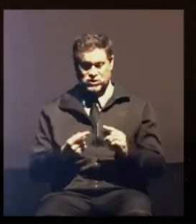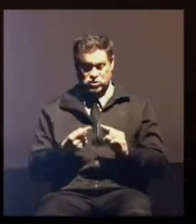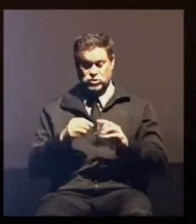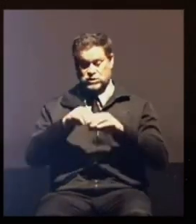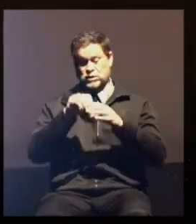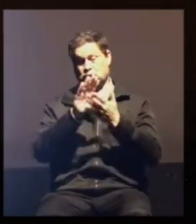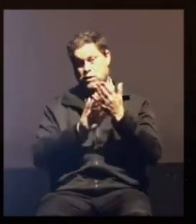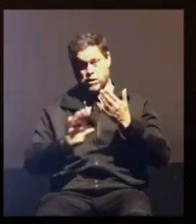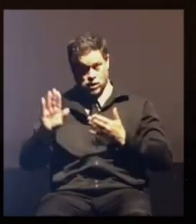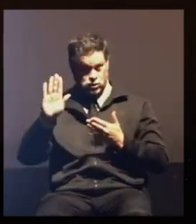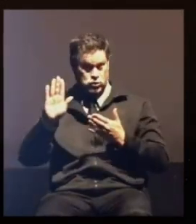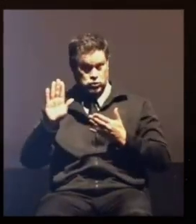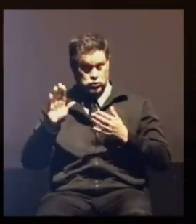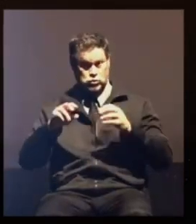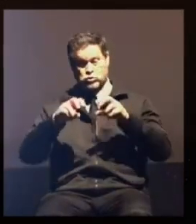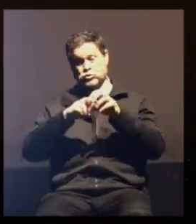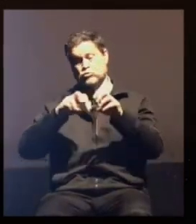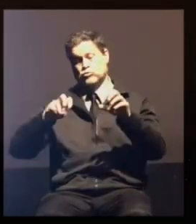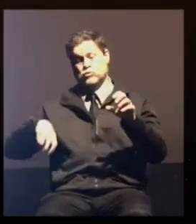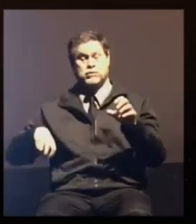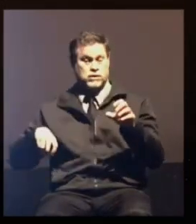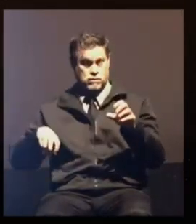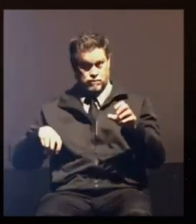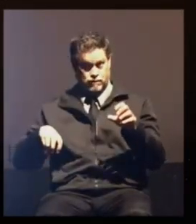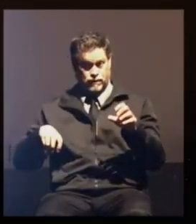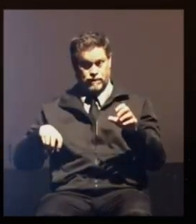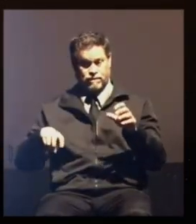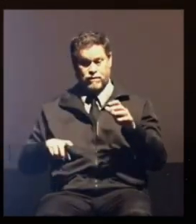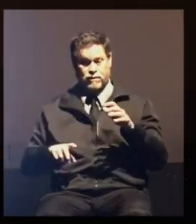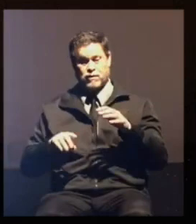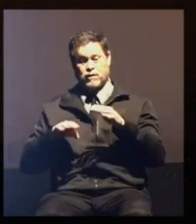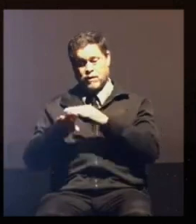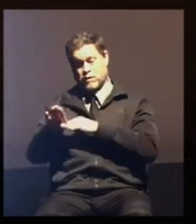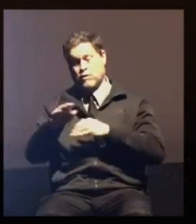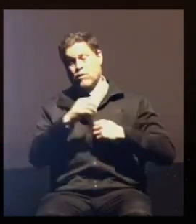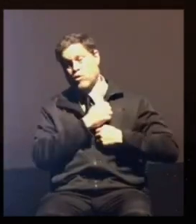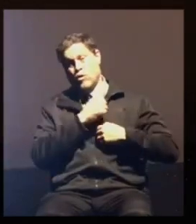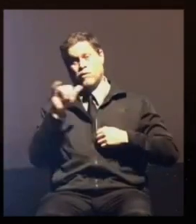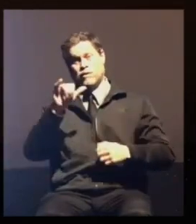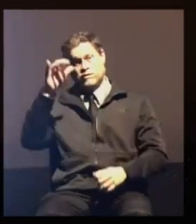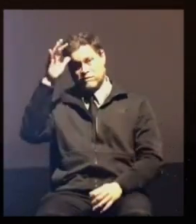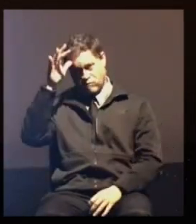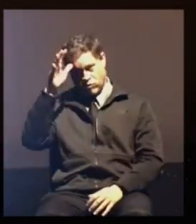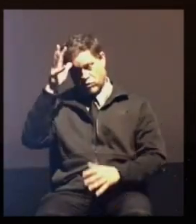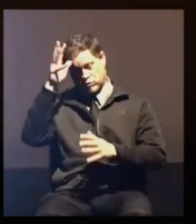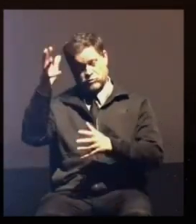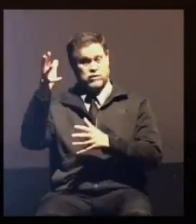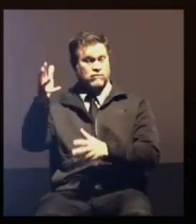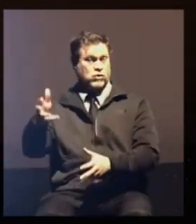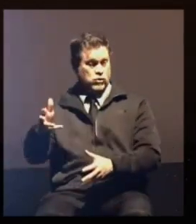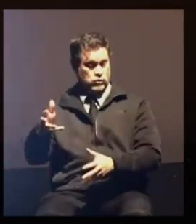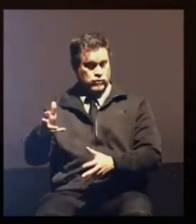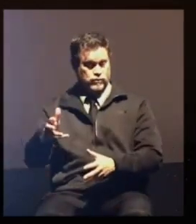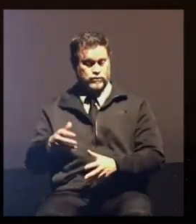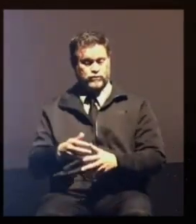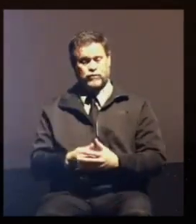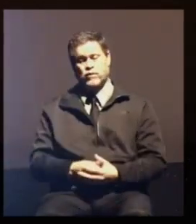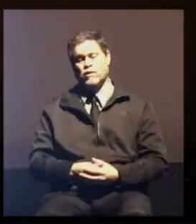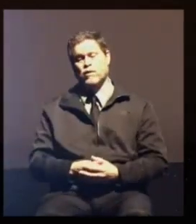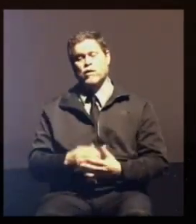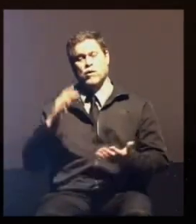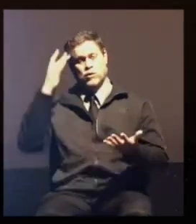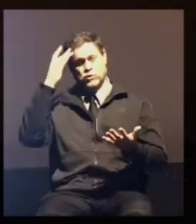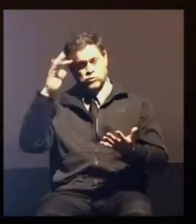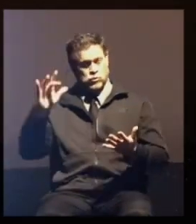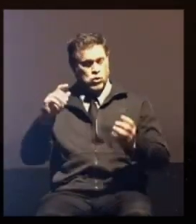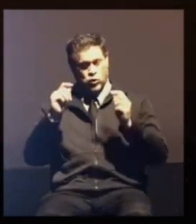college, and so he dropped out and he entered the army just like his father and his grandfather. He was smart and a